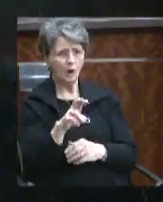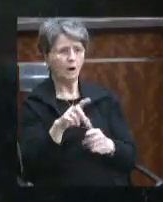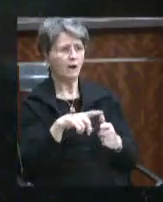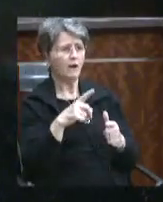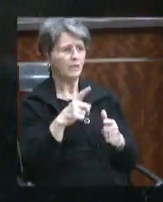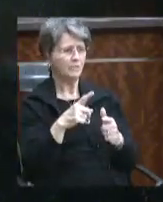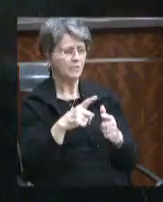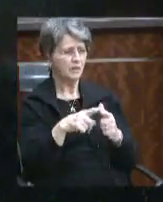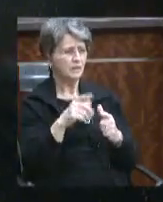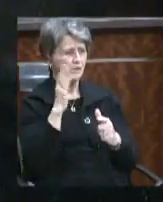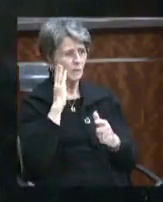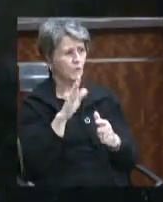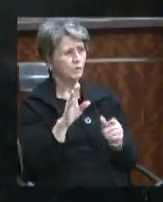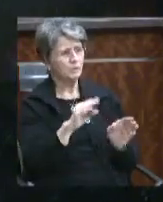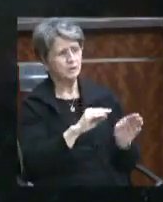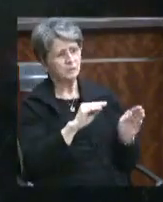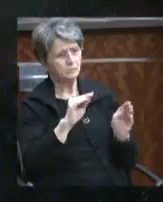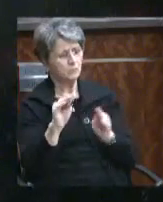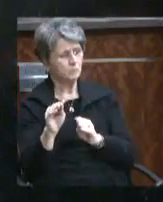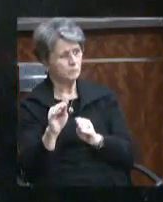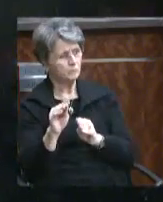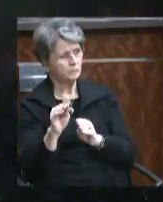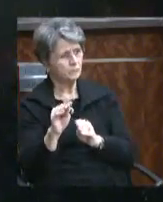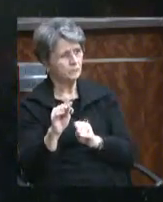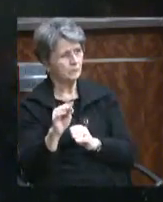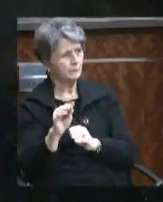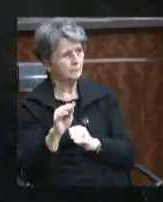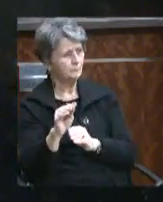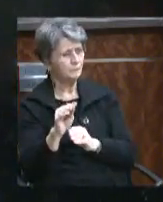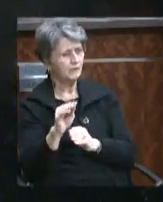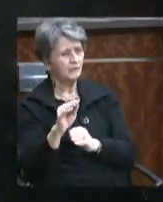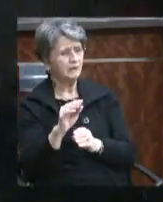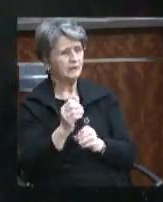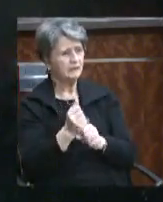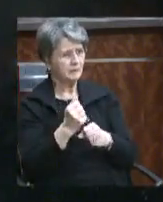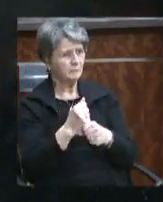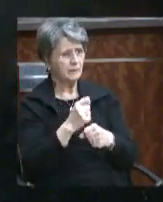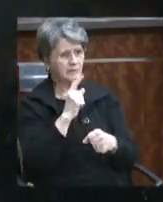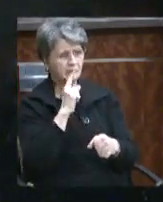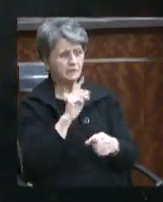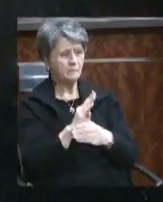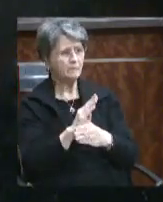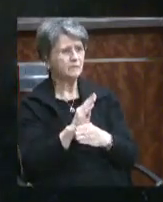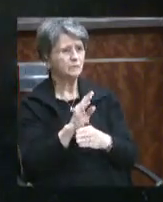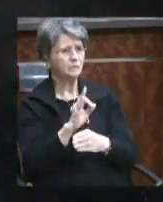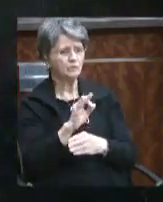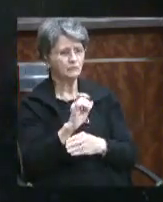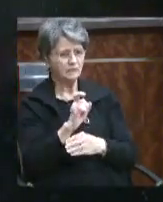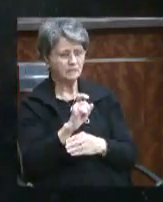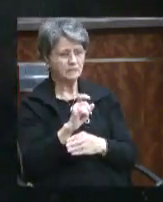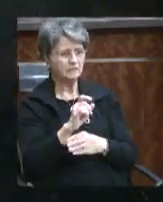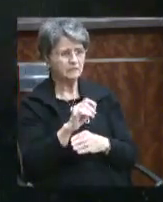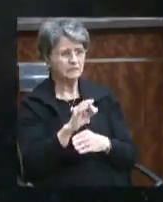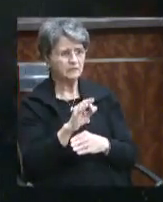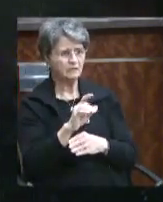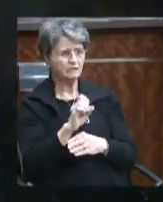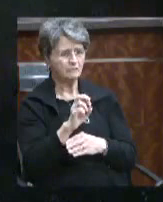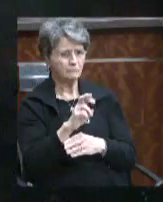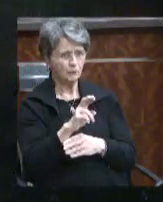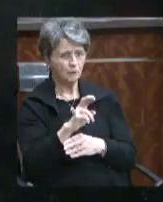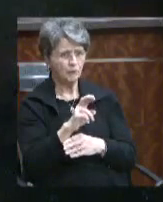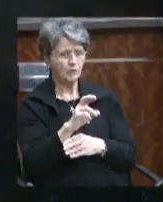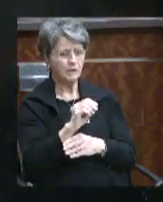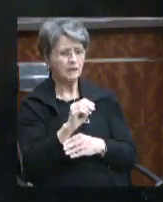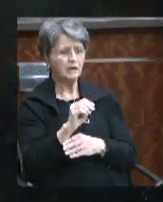be moved out. They have made a commitment to fix the floor and to reopen that